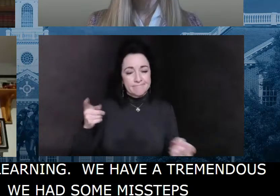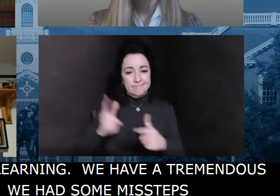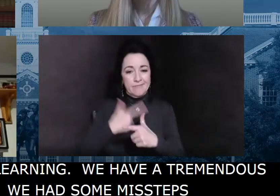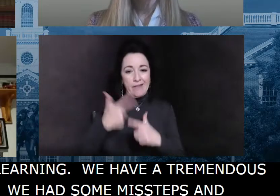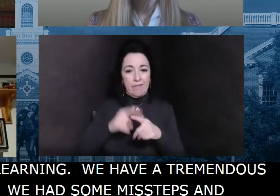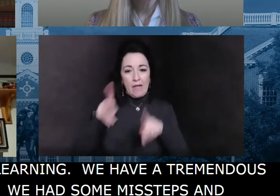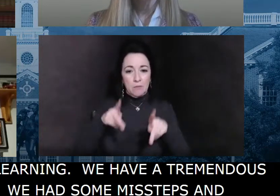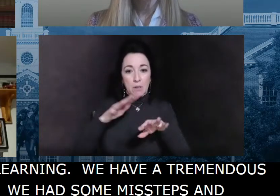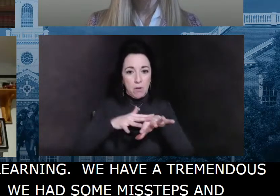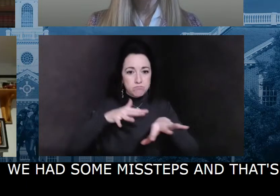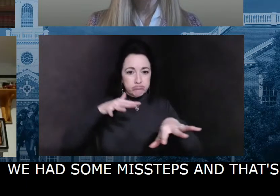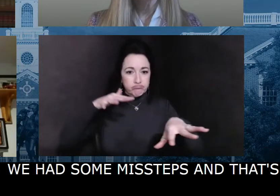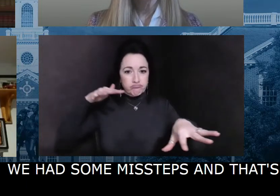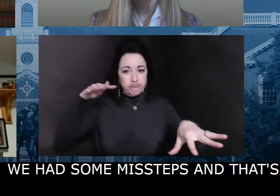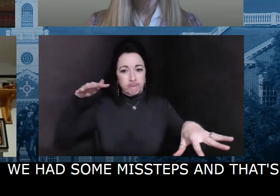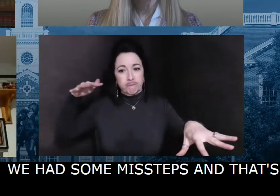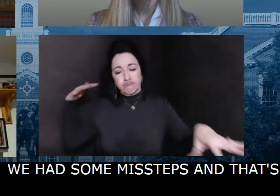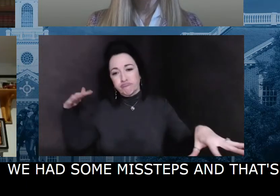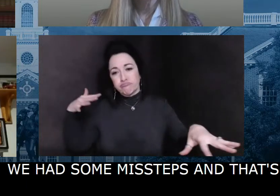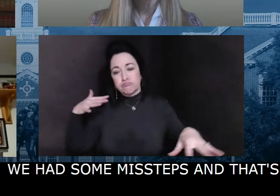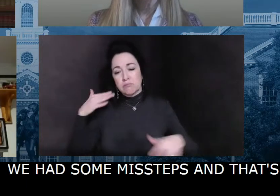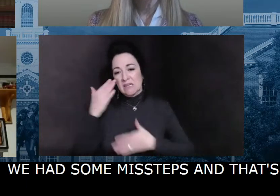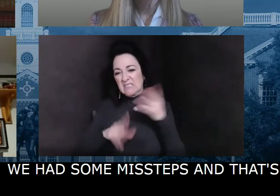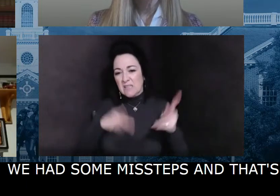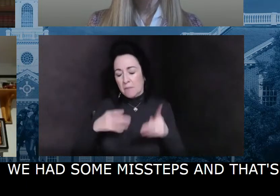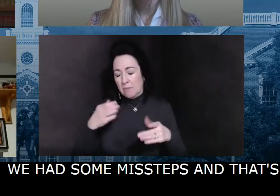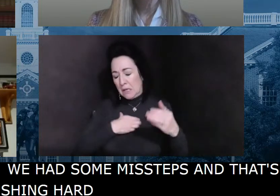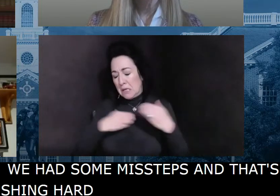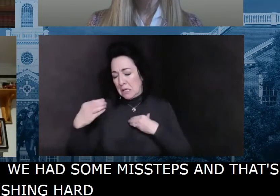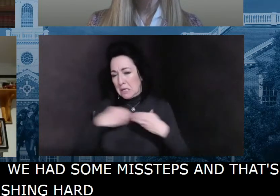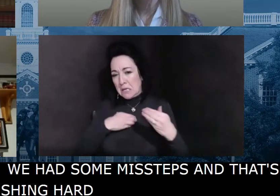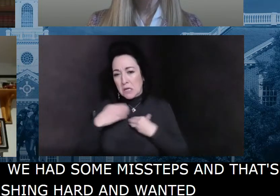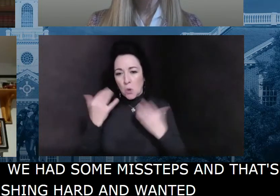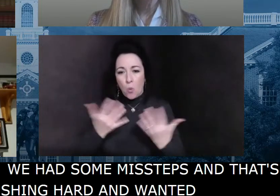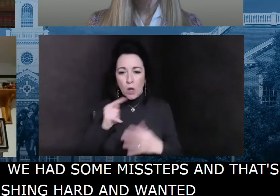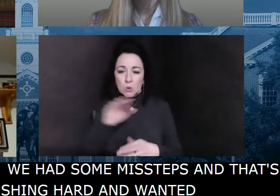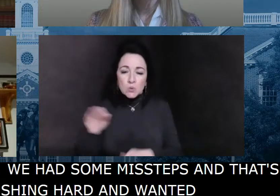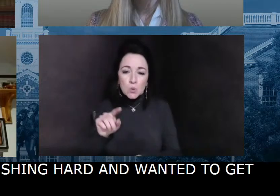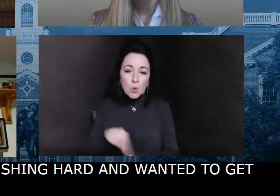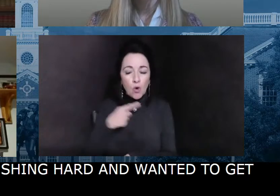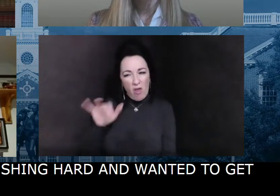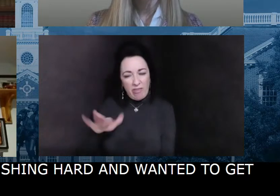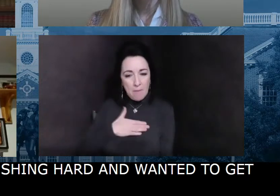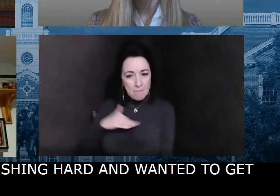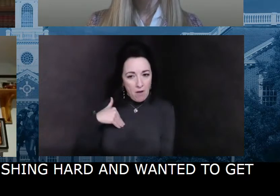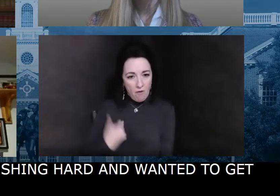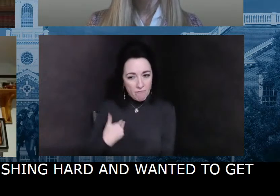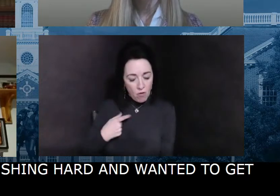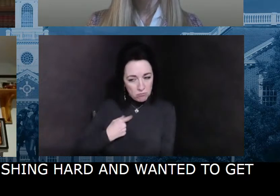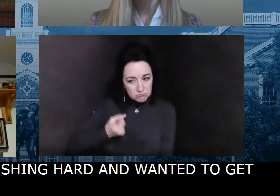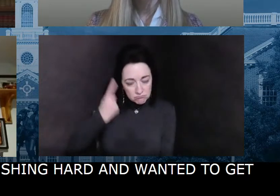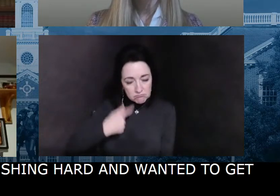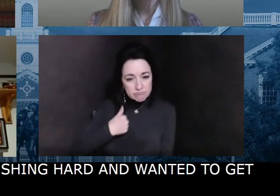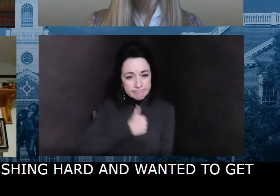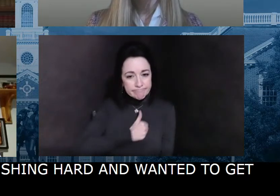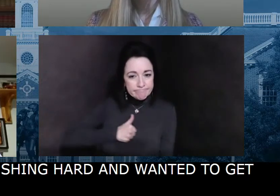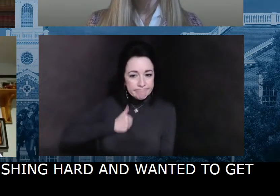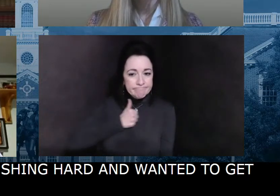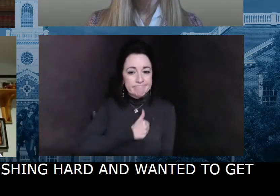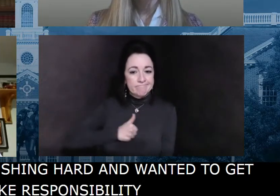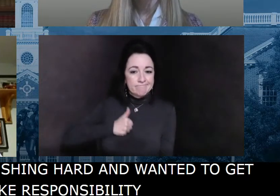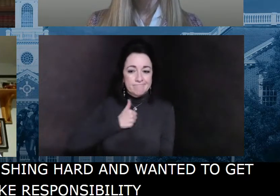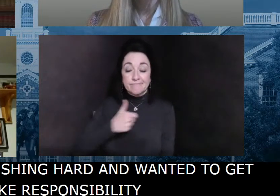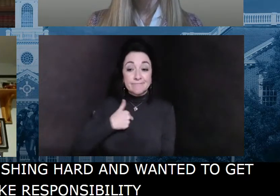folks that had to wait too long in line, but we're getting better at it. And we have a network, as AJ just said, that's